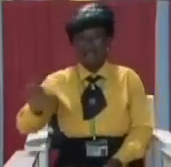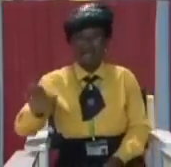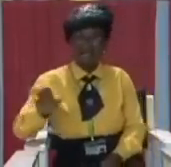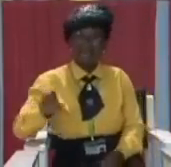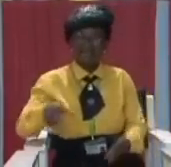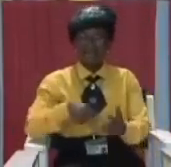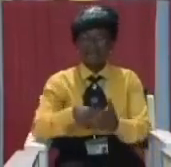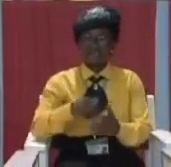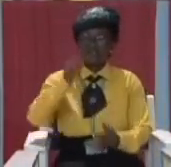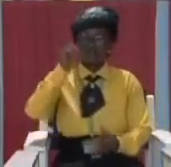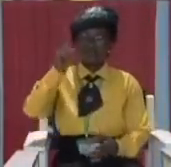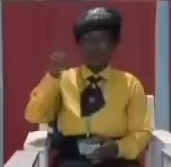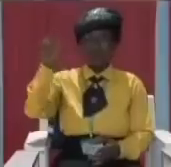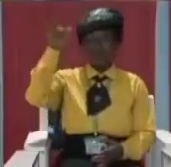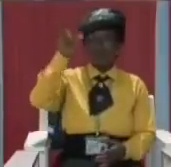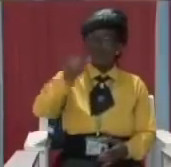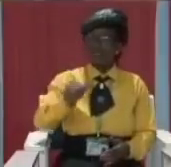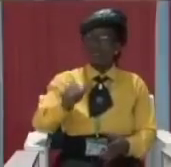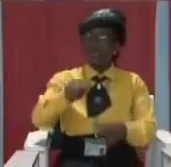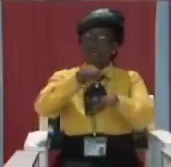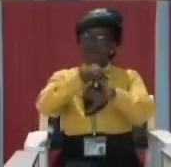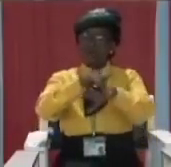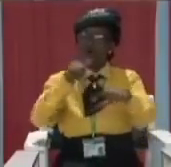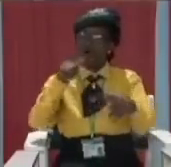call him I Who.